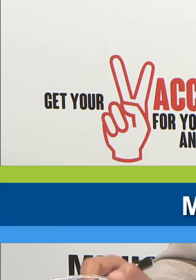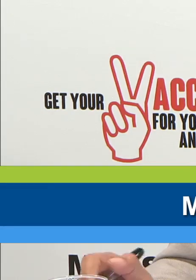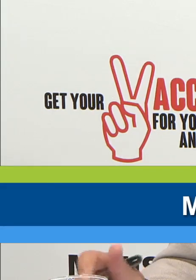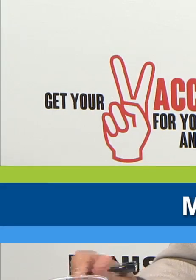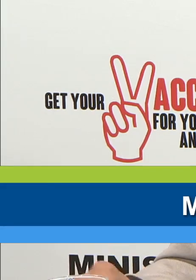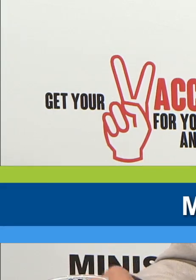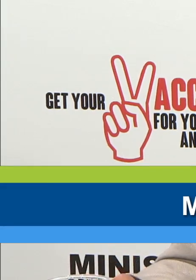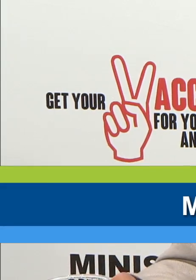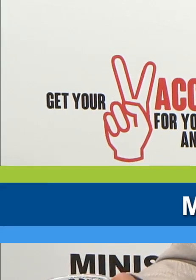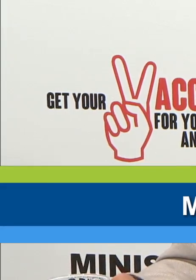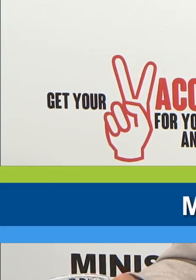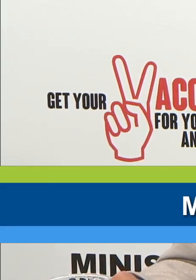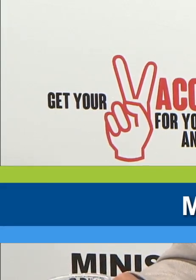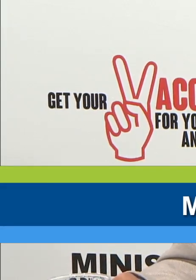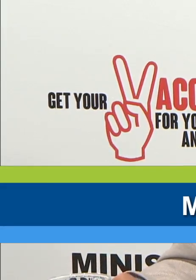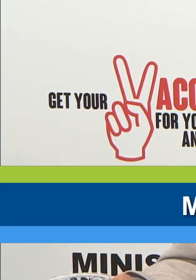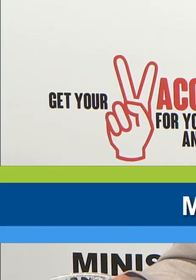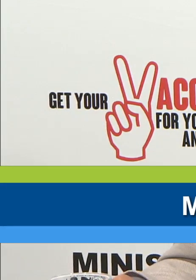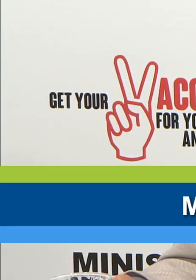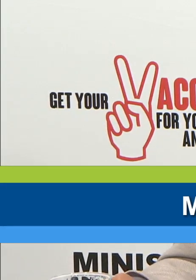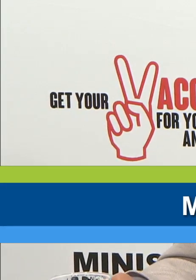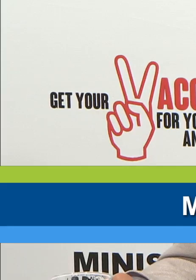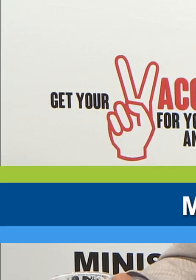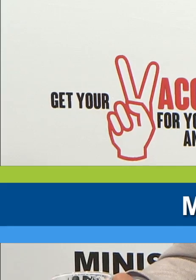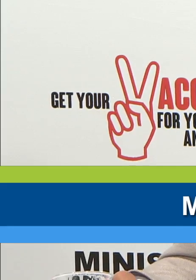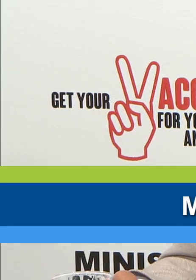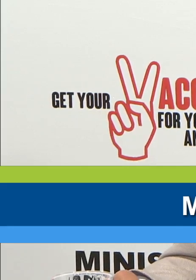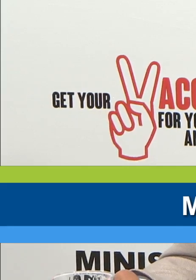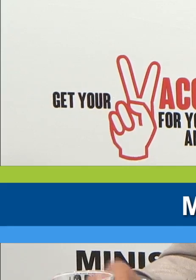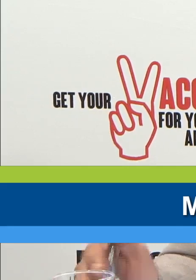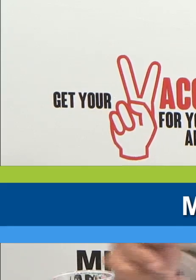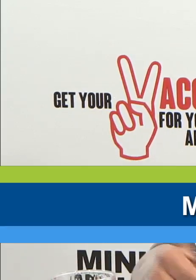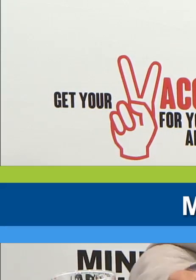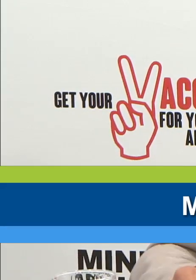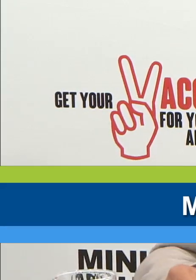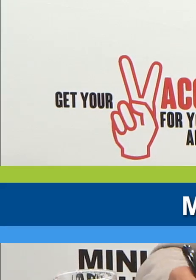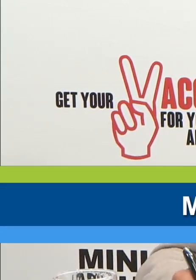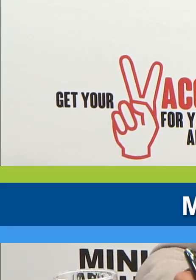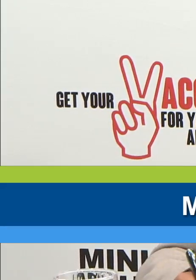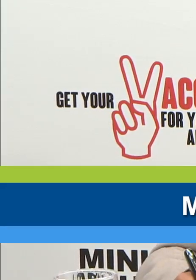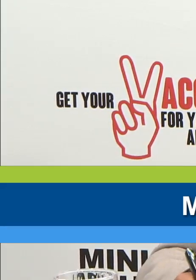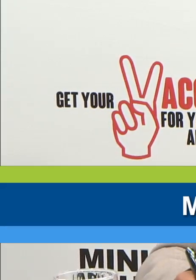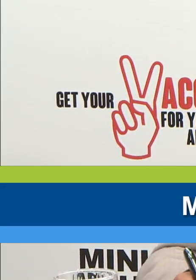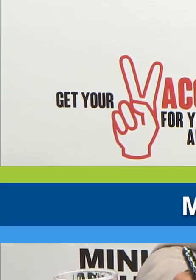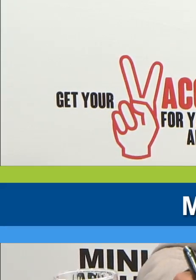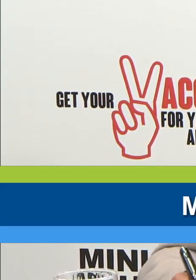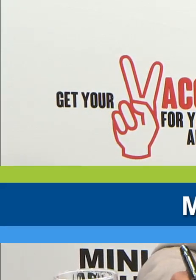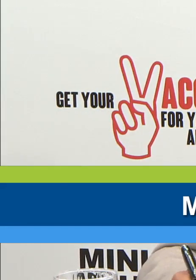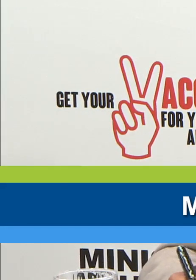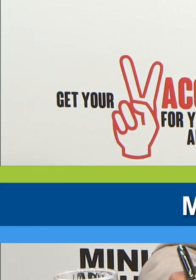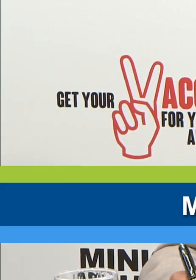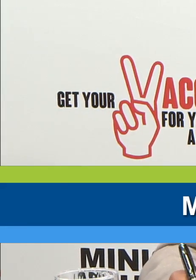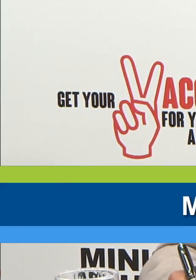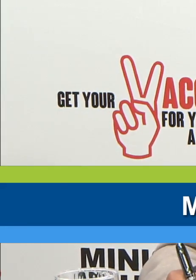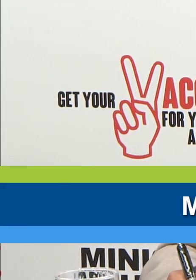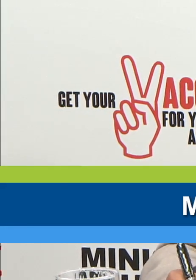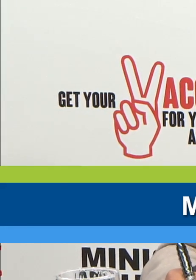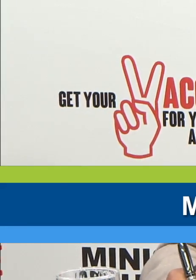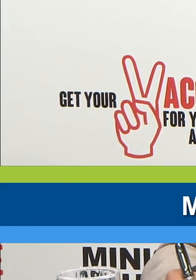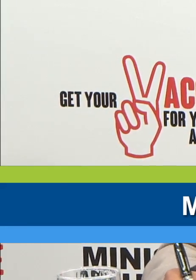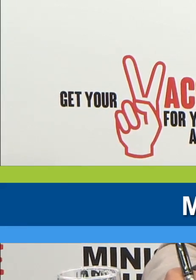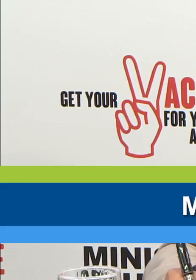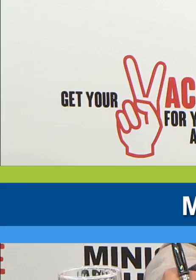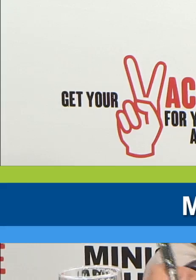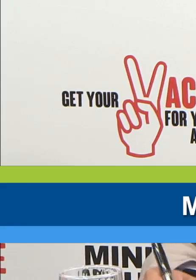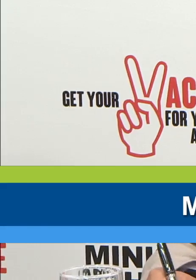the American medical supply platform, etc.? So that's my first question. Second question is from a member of the public, and they want to